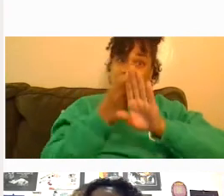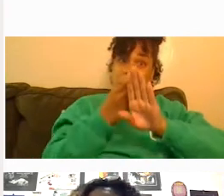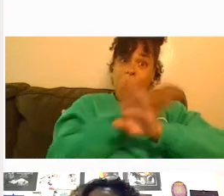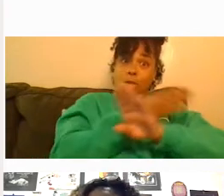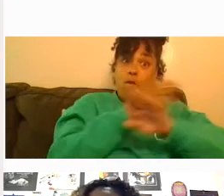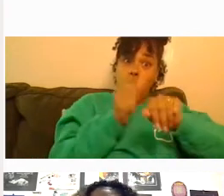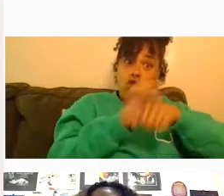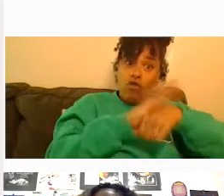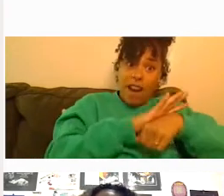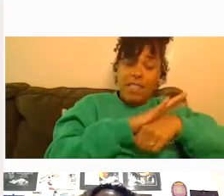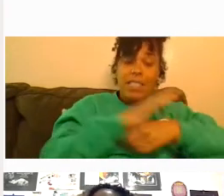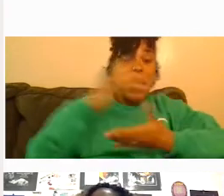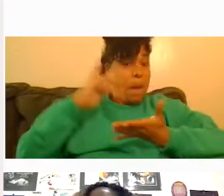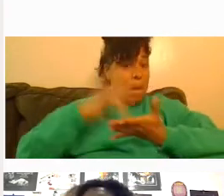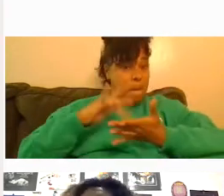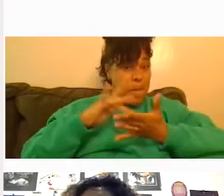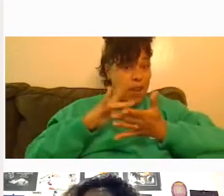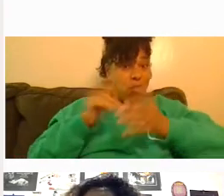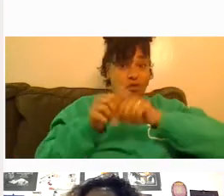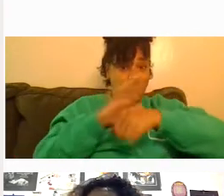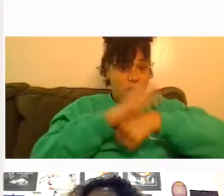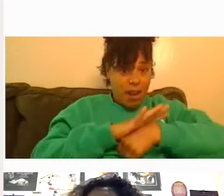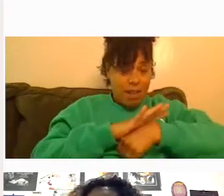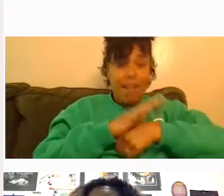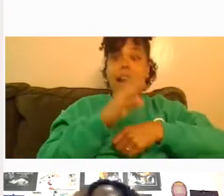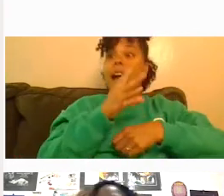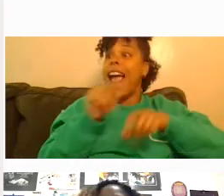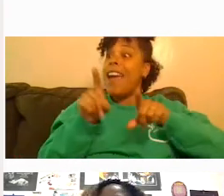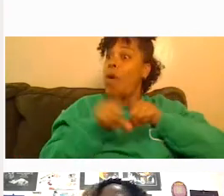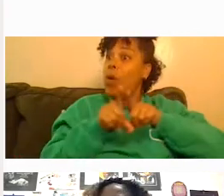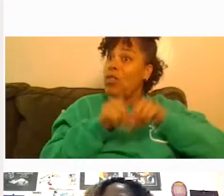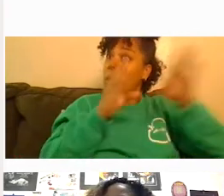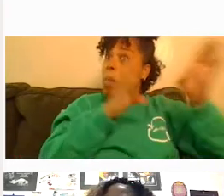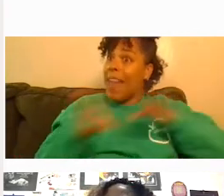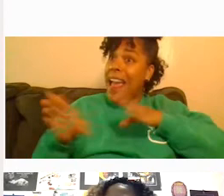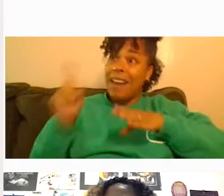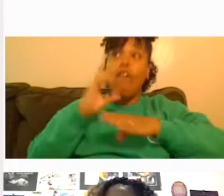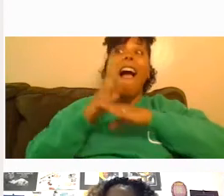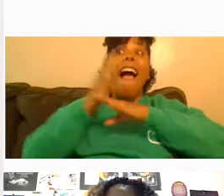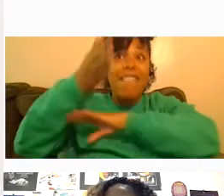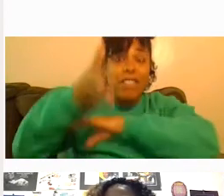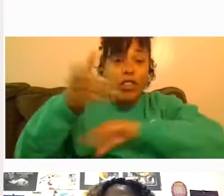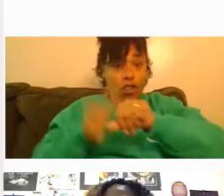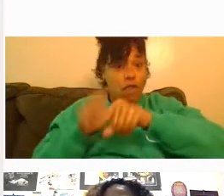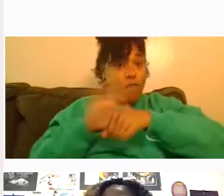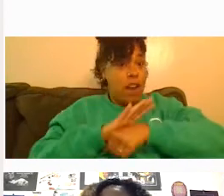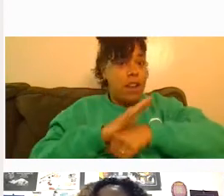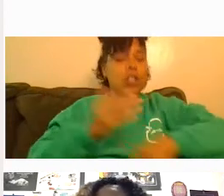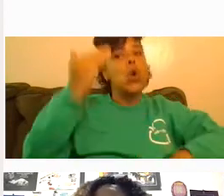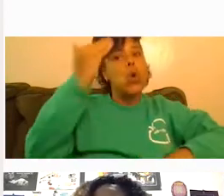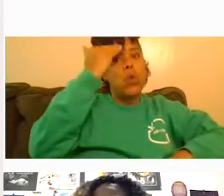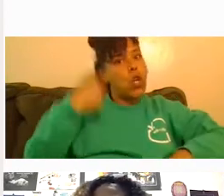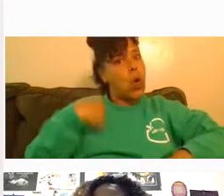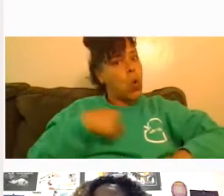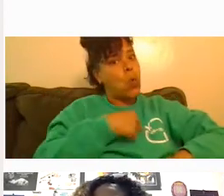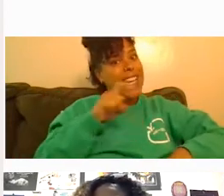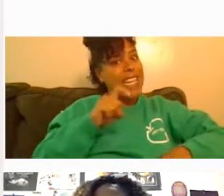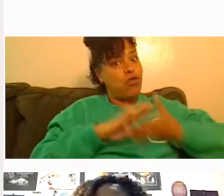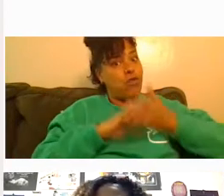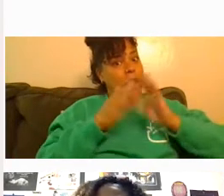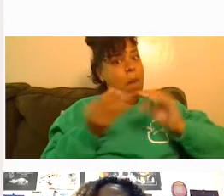the pandemic, and if you're planning for after the pandemic, we know that we need to become healthier in our finances. Isn't that